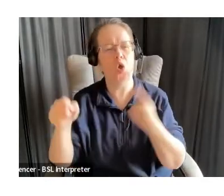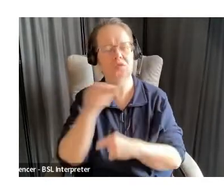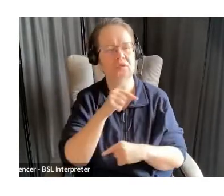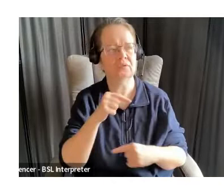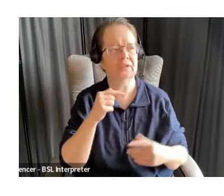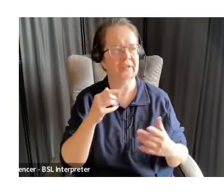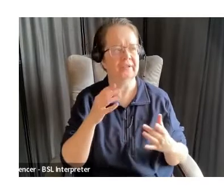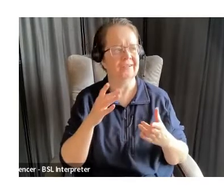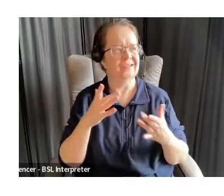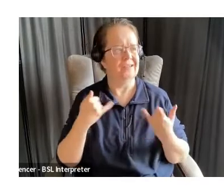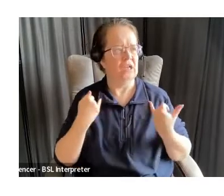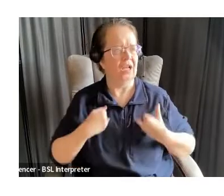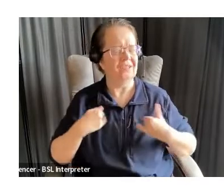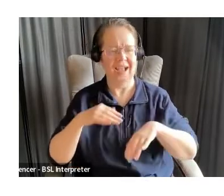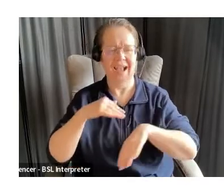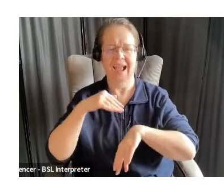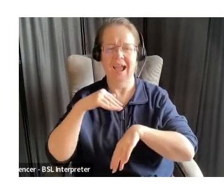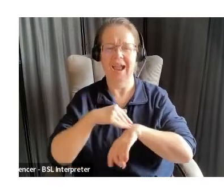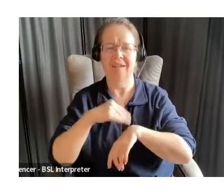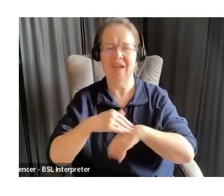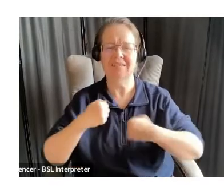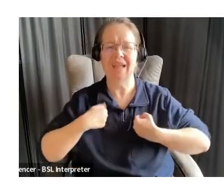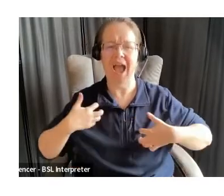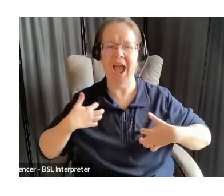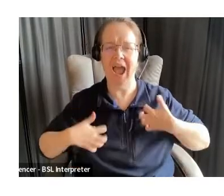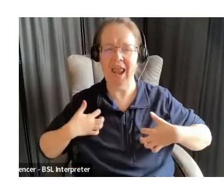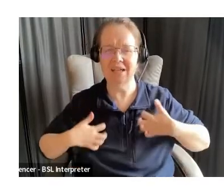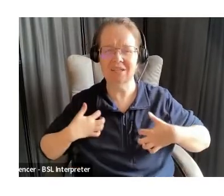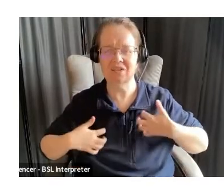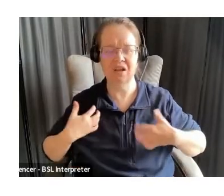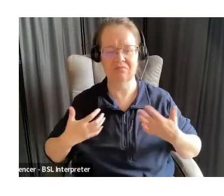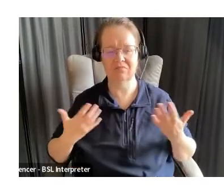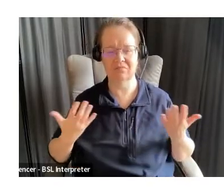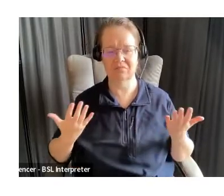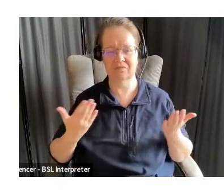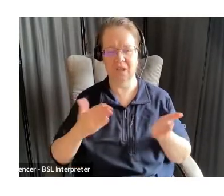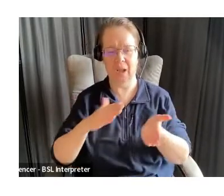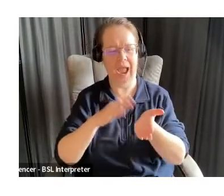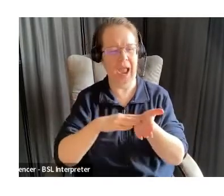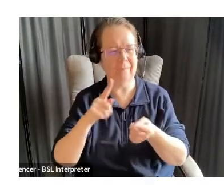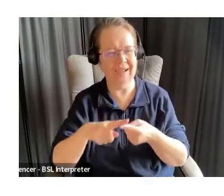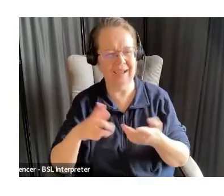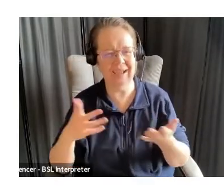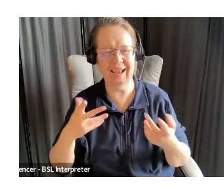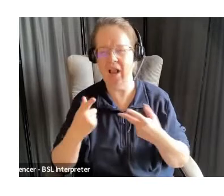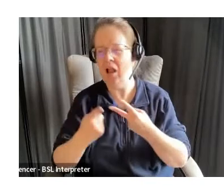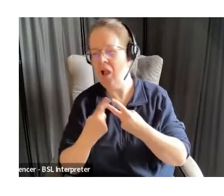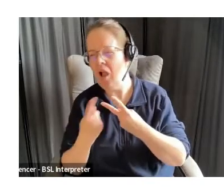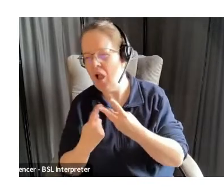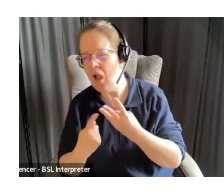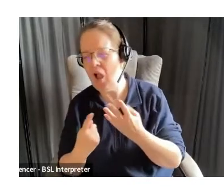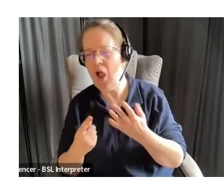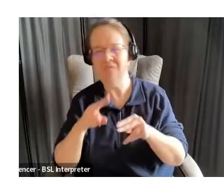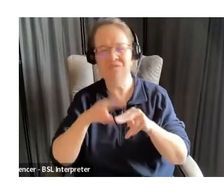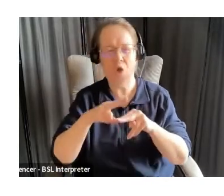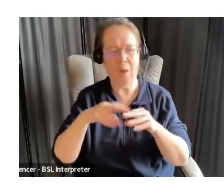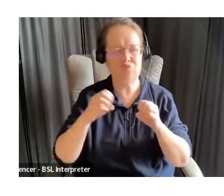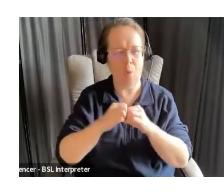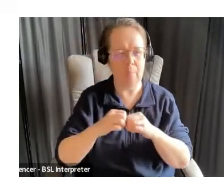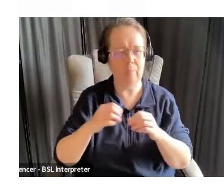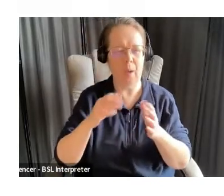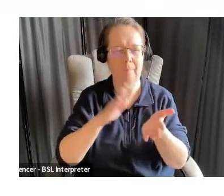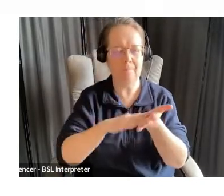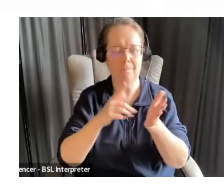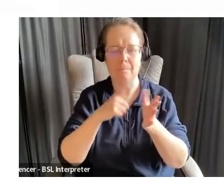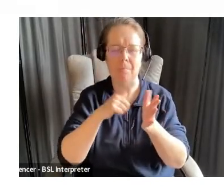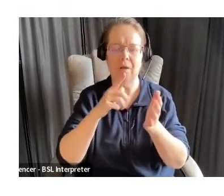conditions that impacts our energy, fibromyalgia, lots of other conditions. And so therefore,